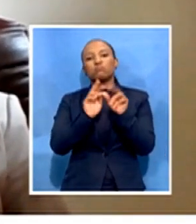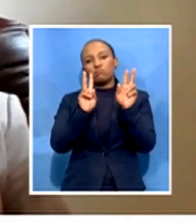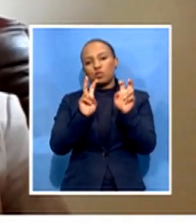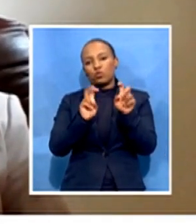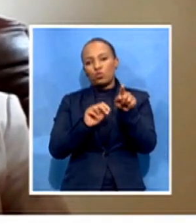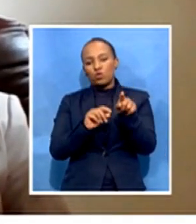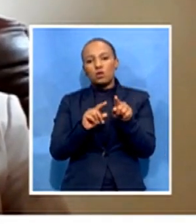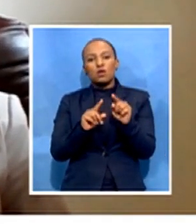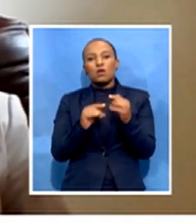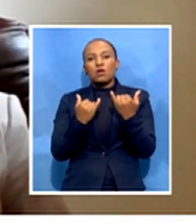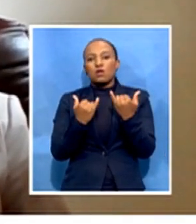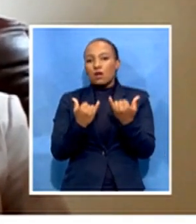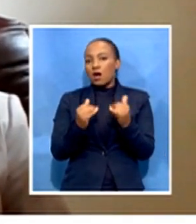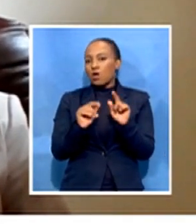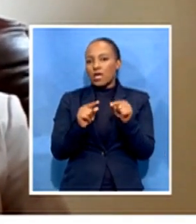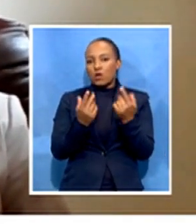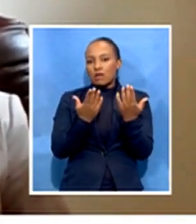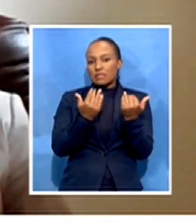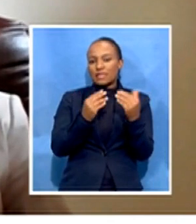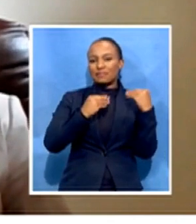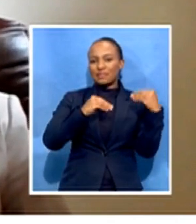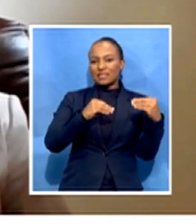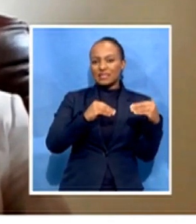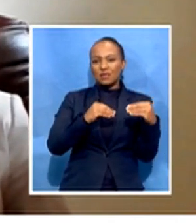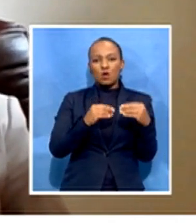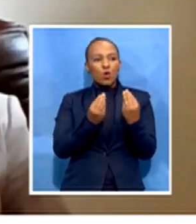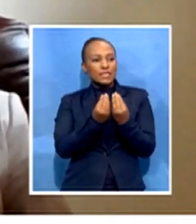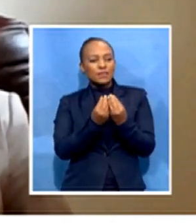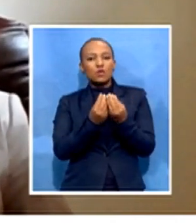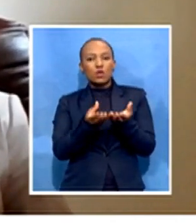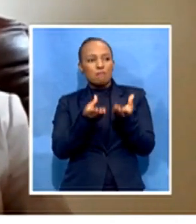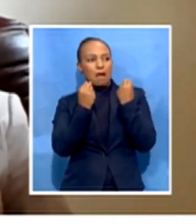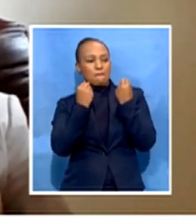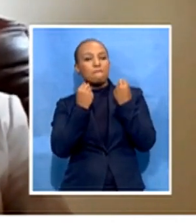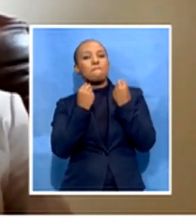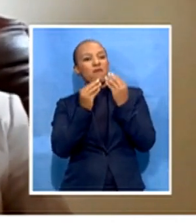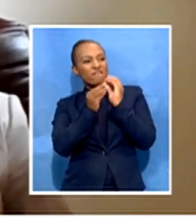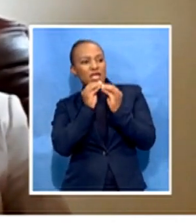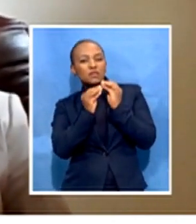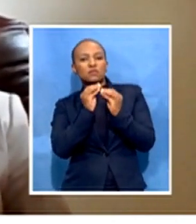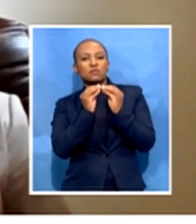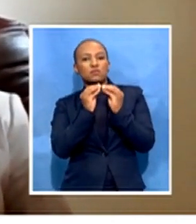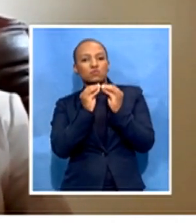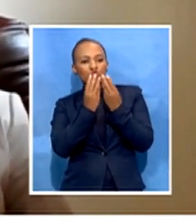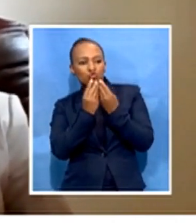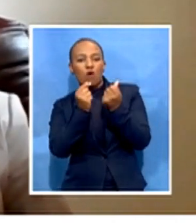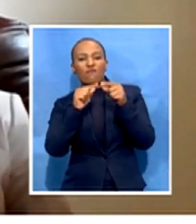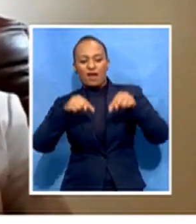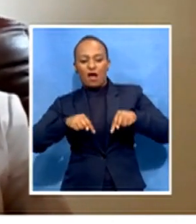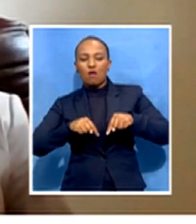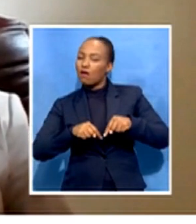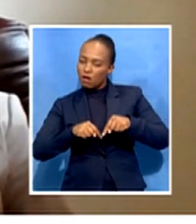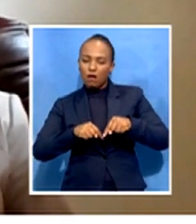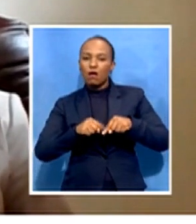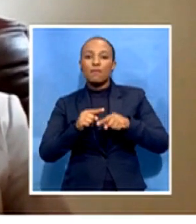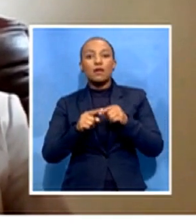this is something that we can get right in the next few months or in the next few years. It's going to take a lot of work from all of us. And I think all of